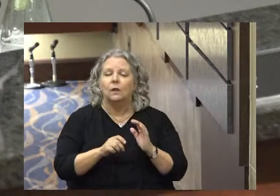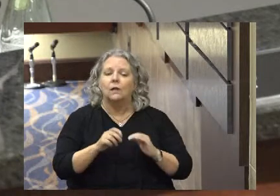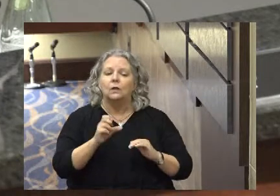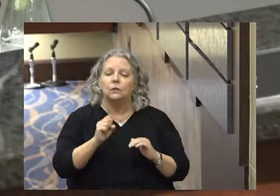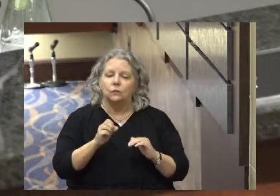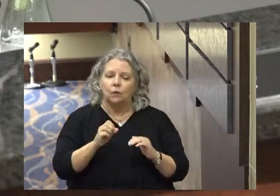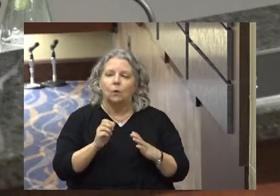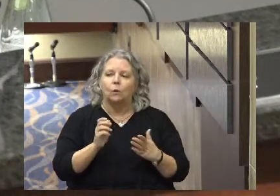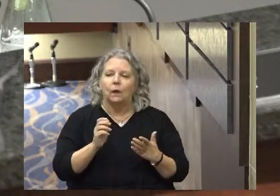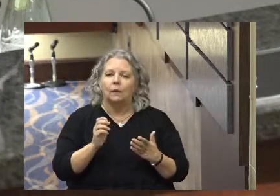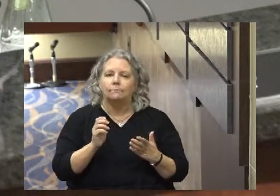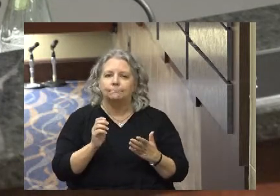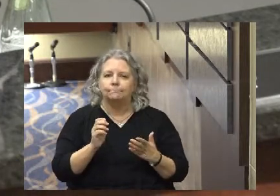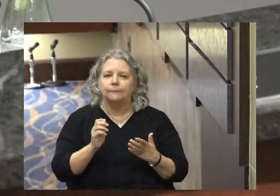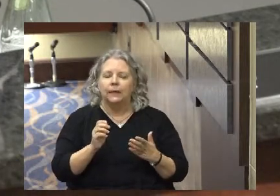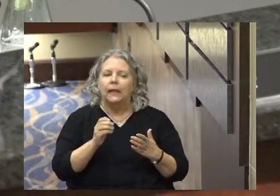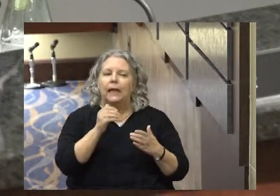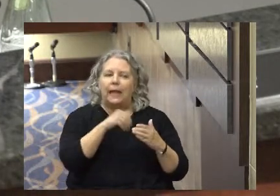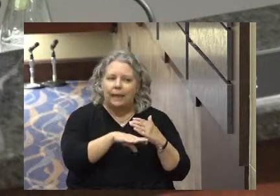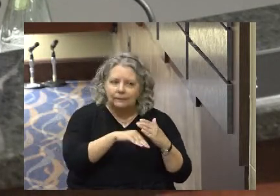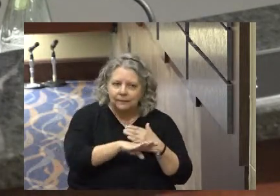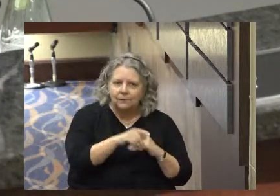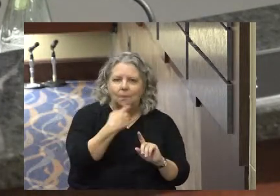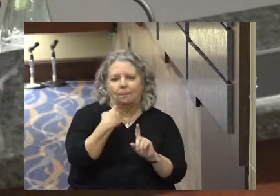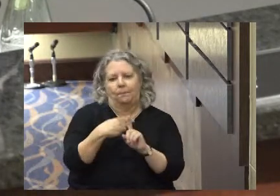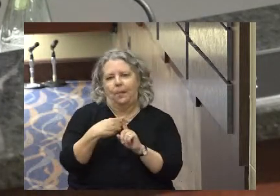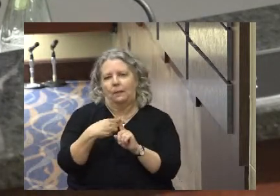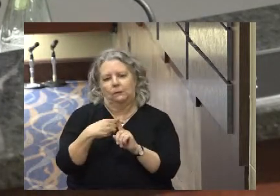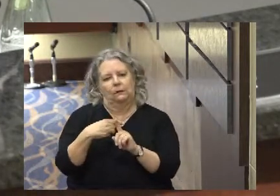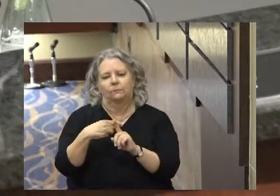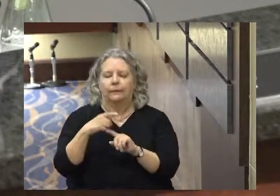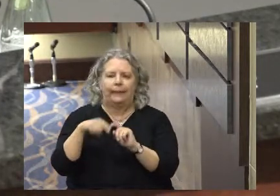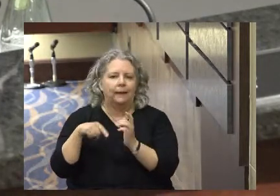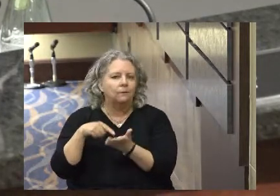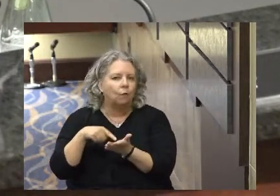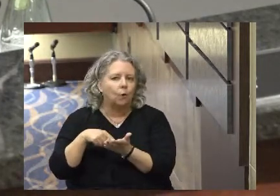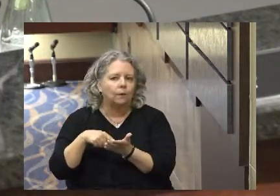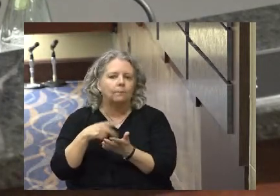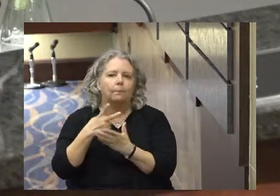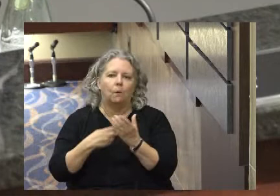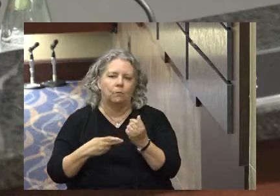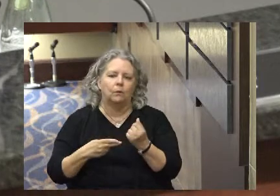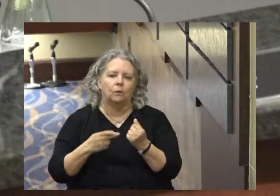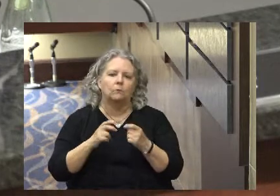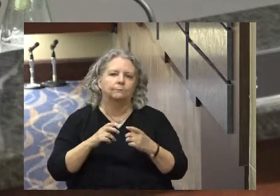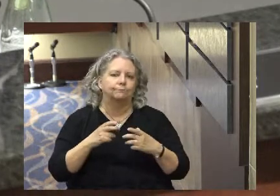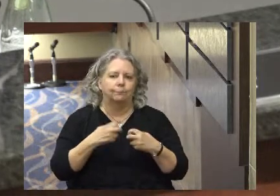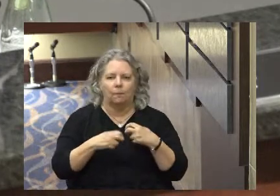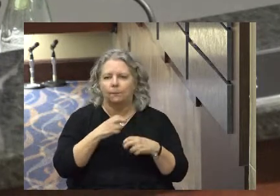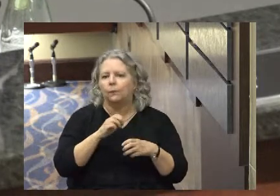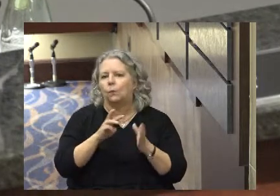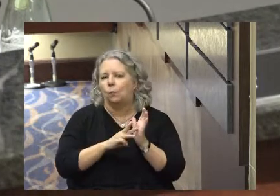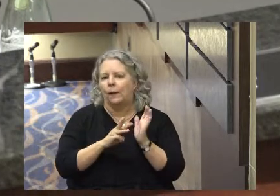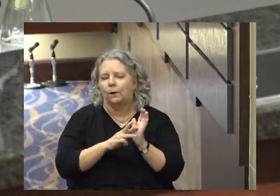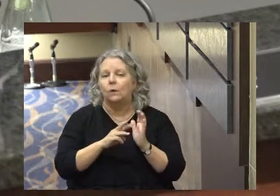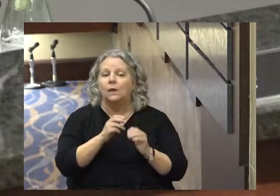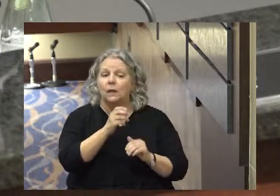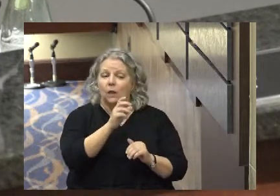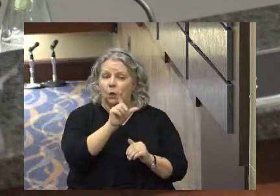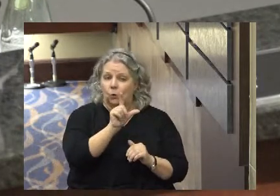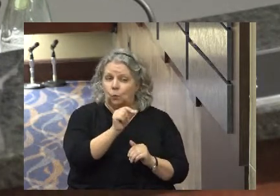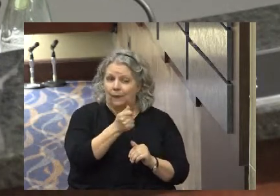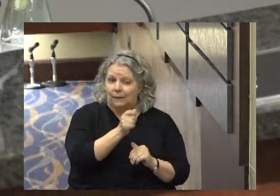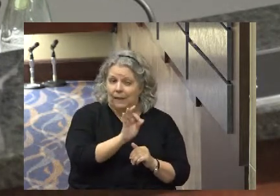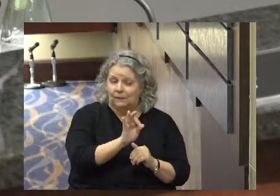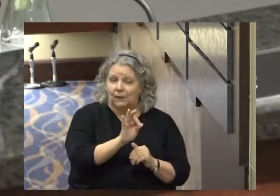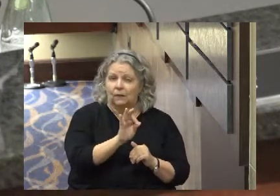the affordability piece. And I know I think this is data from 2019, but in 2019, the data was 44% of